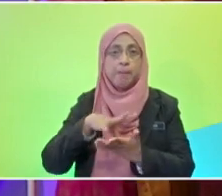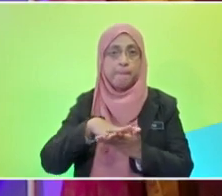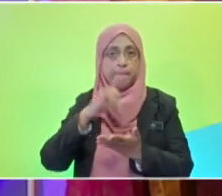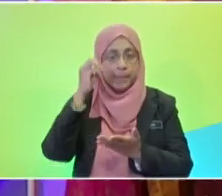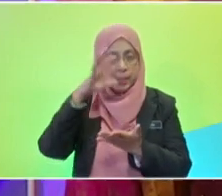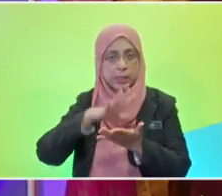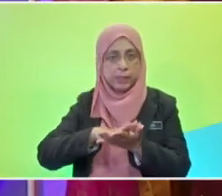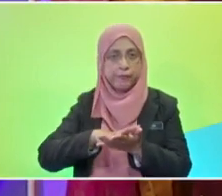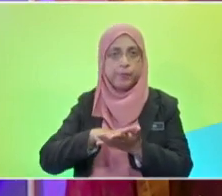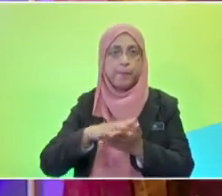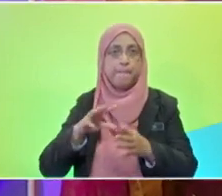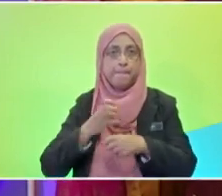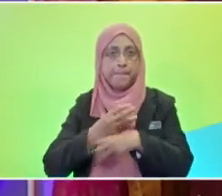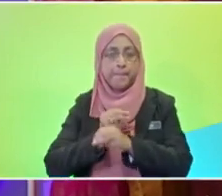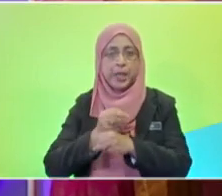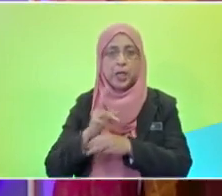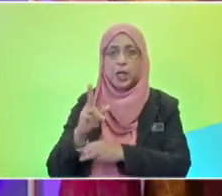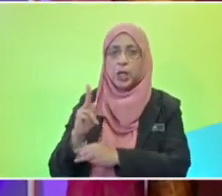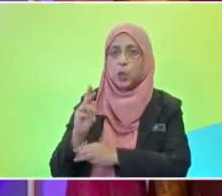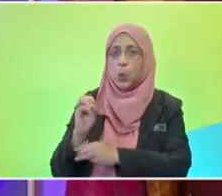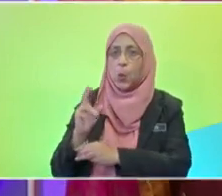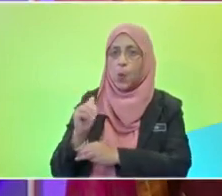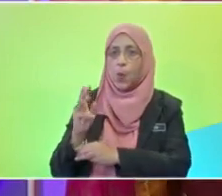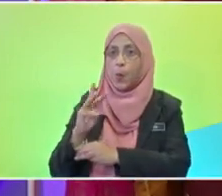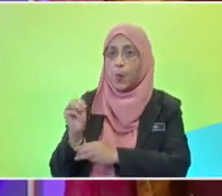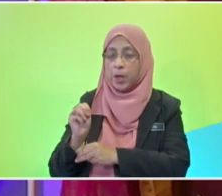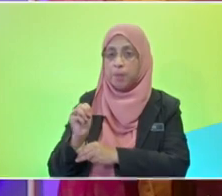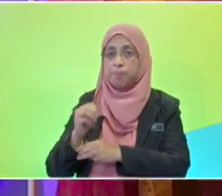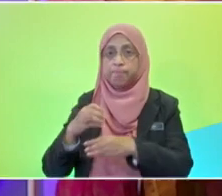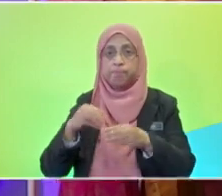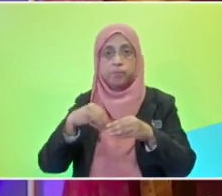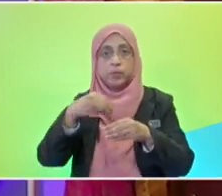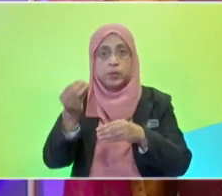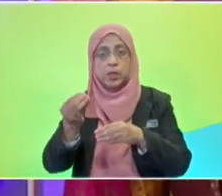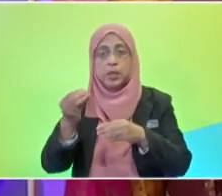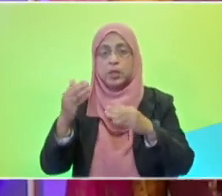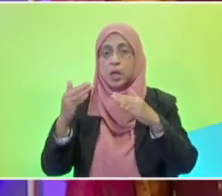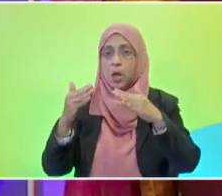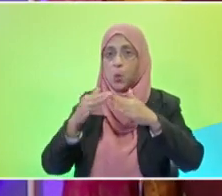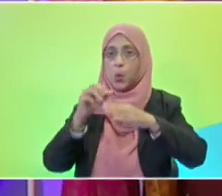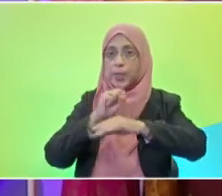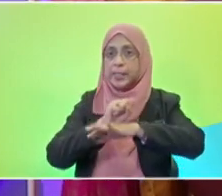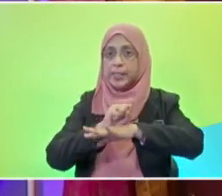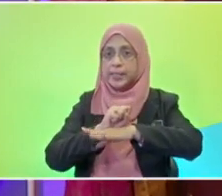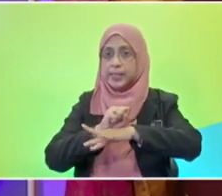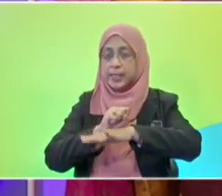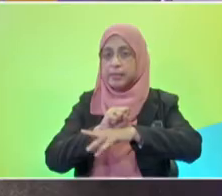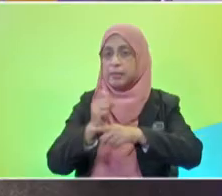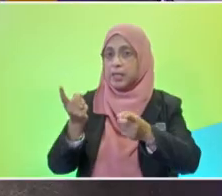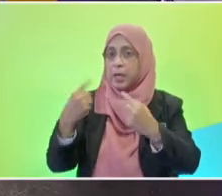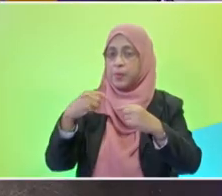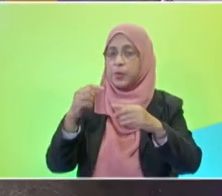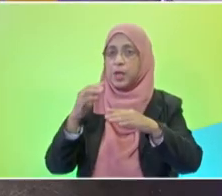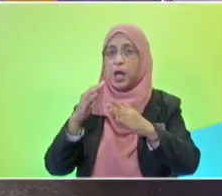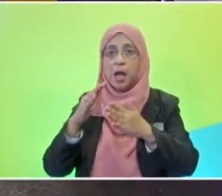the house, it helps the ants and the insects to come and eat. Wow. So we feed them. Okay.